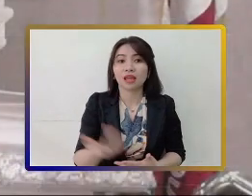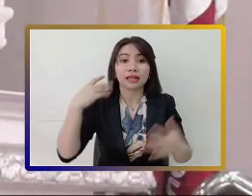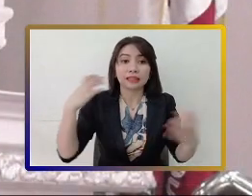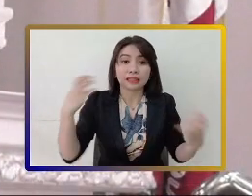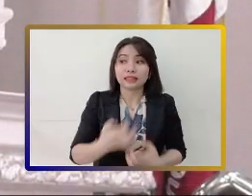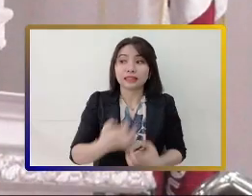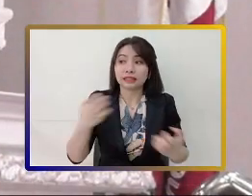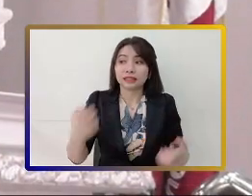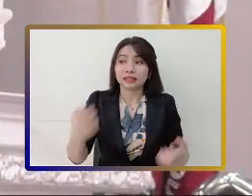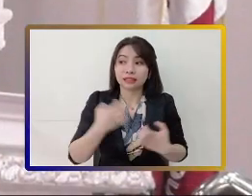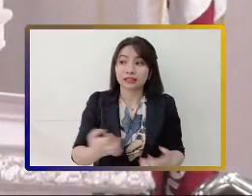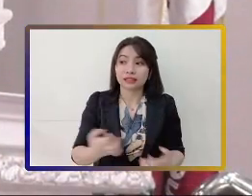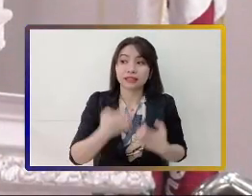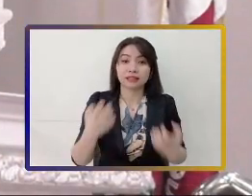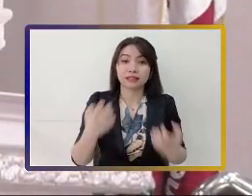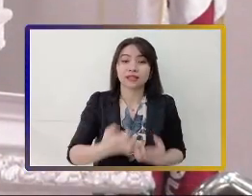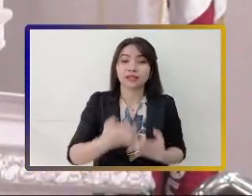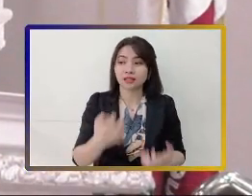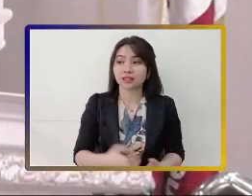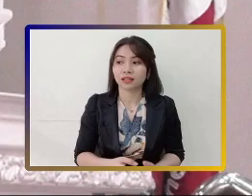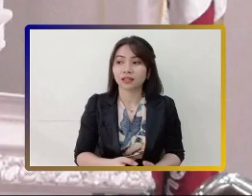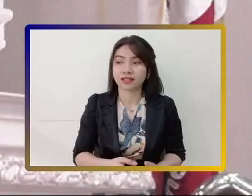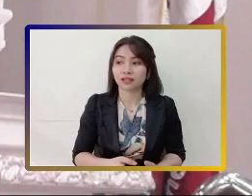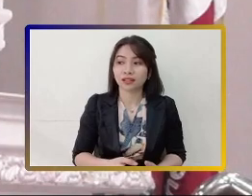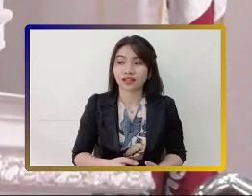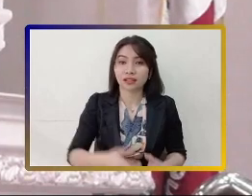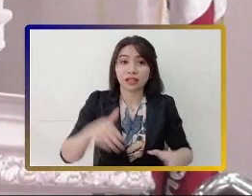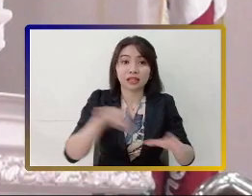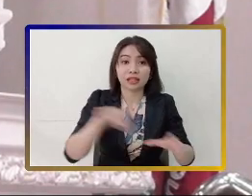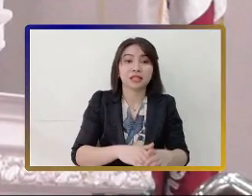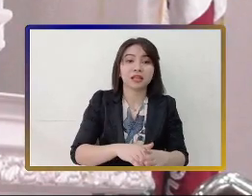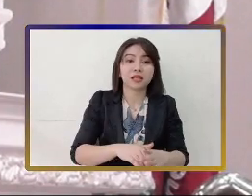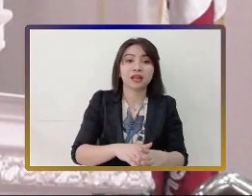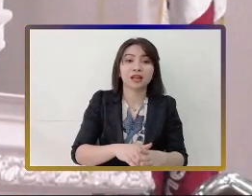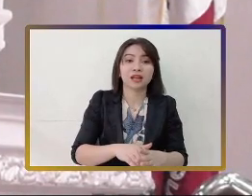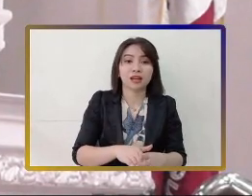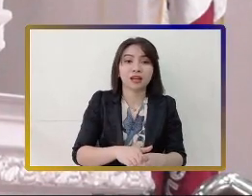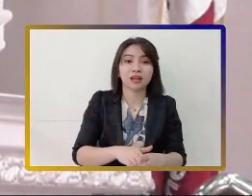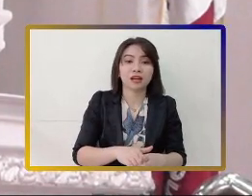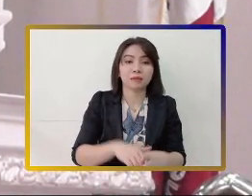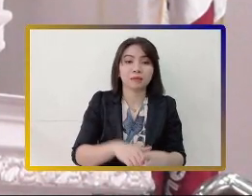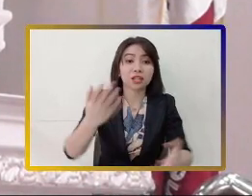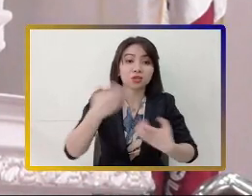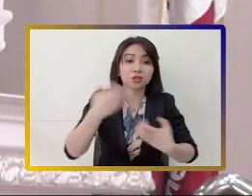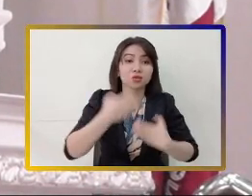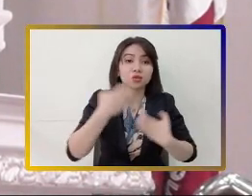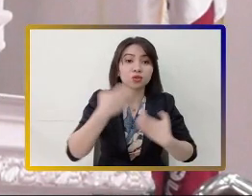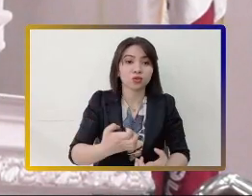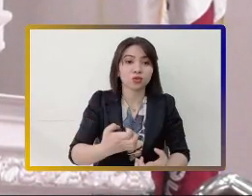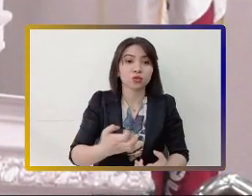creature, bearing the image of your creator.